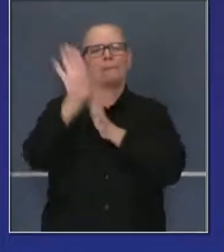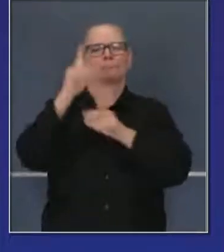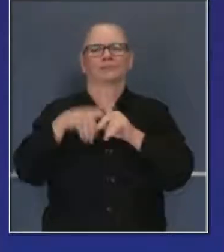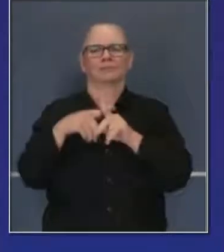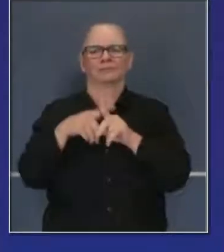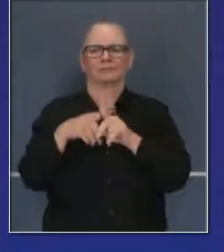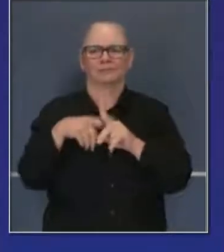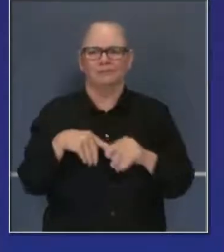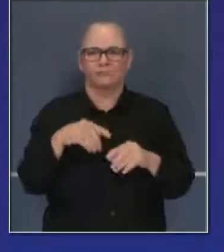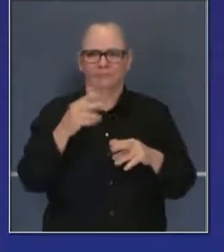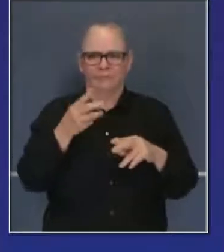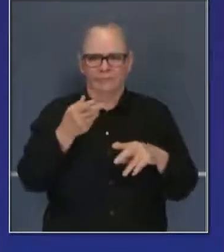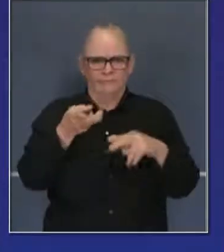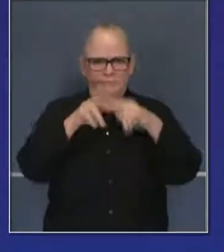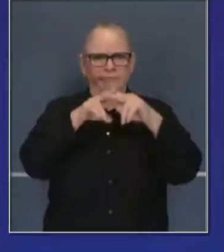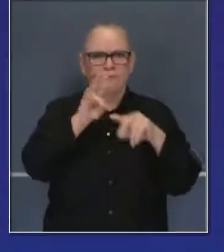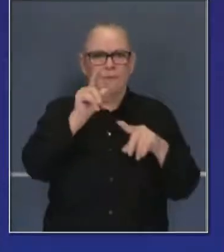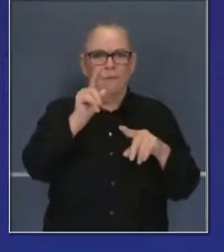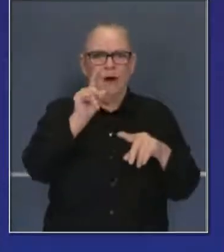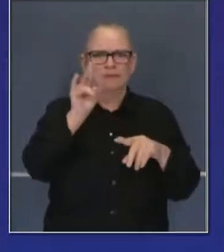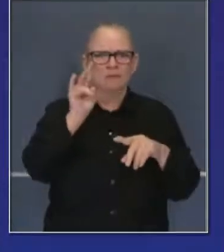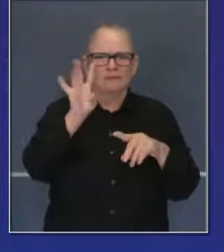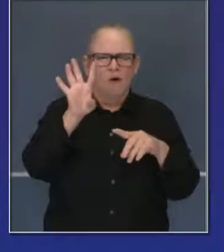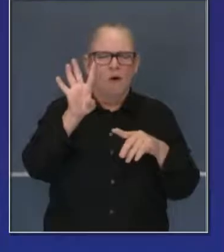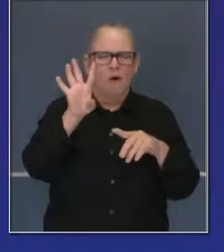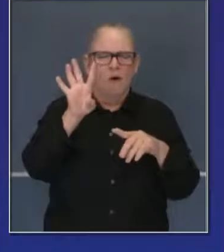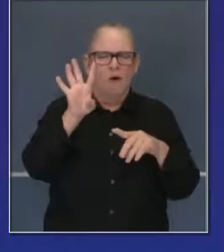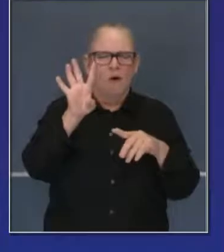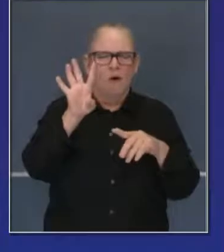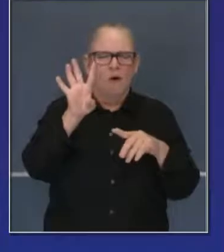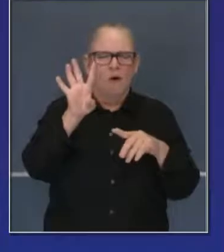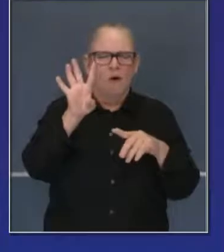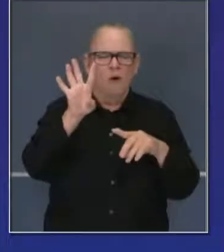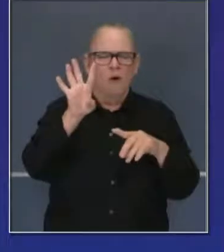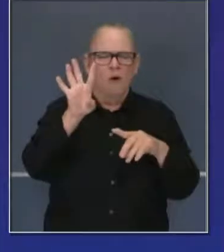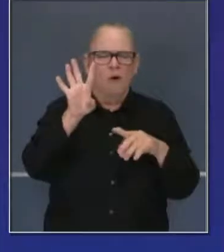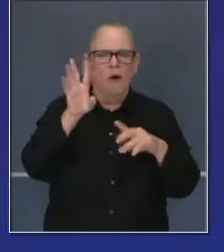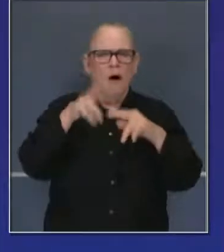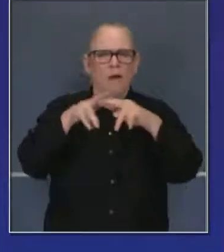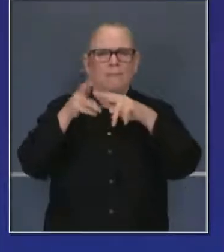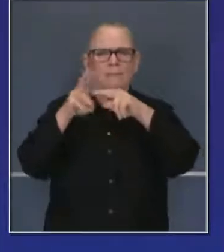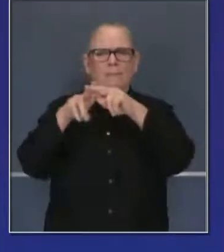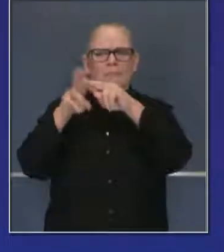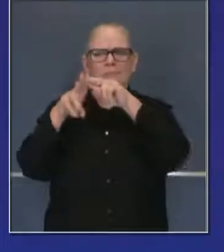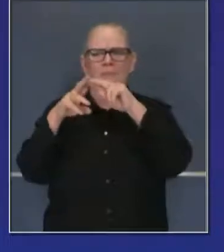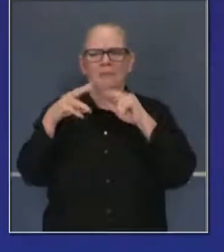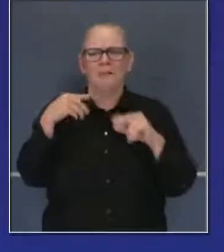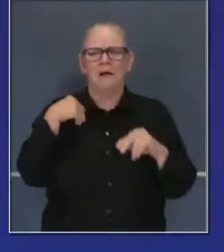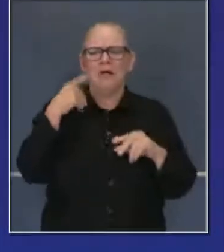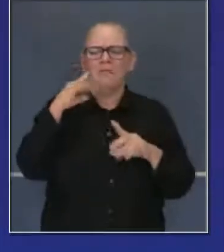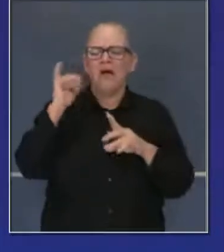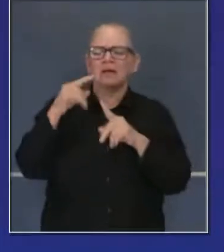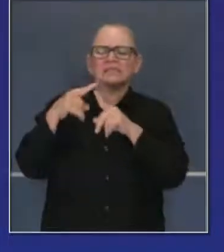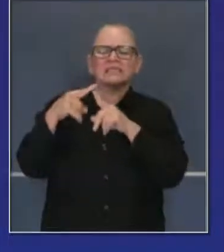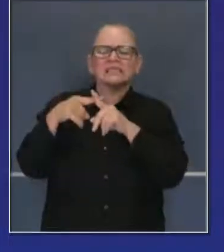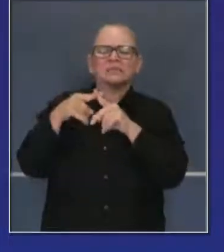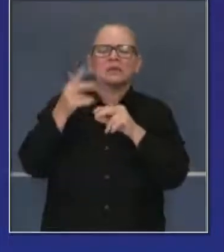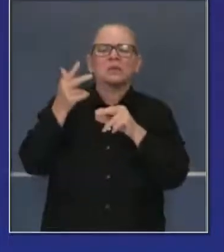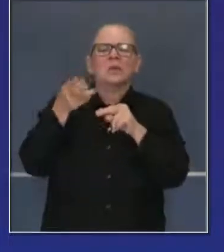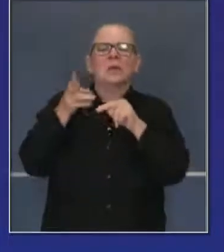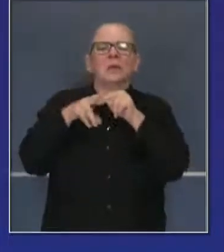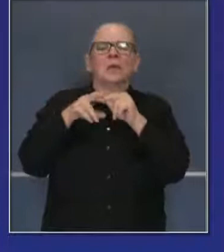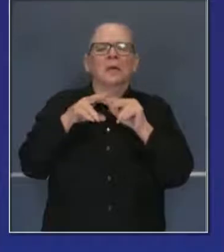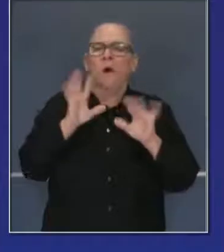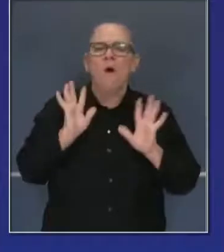74 degrees. While that may not seem significant, 3 degrees, it is profoundly